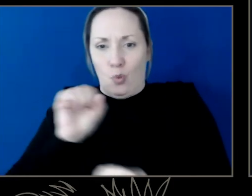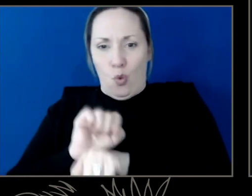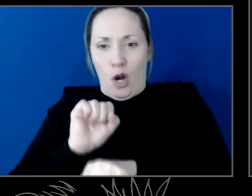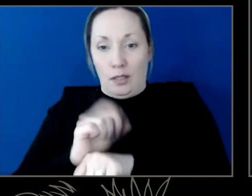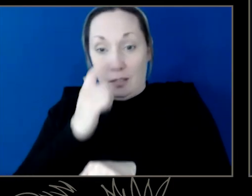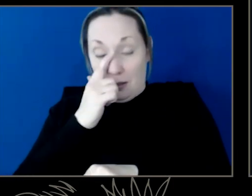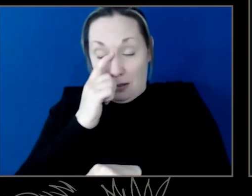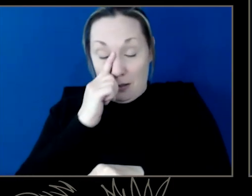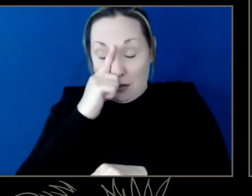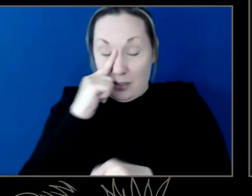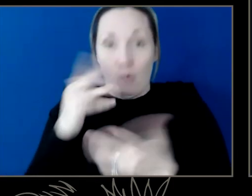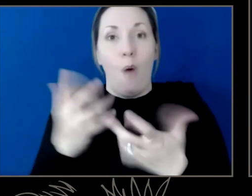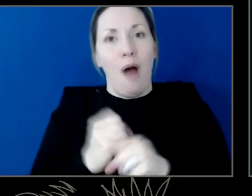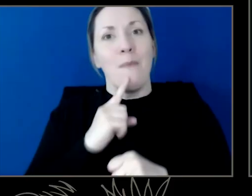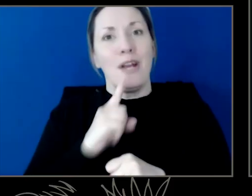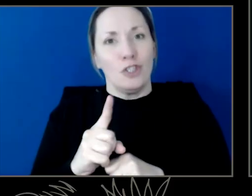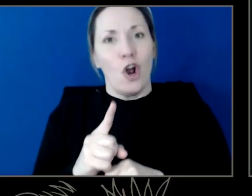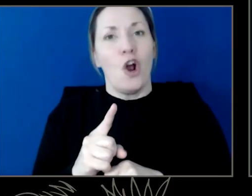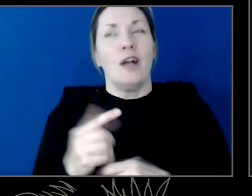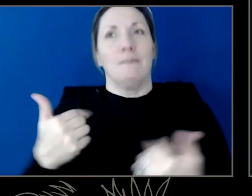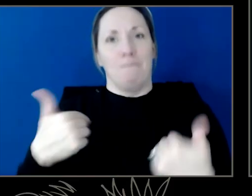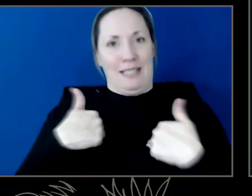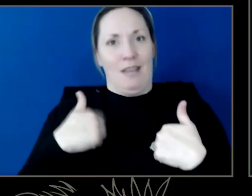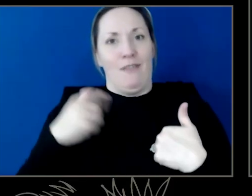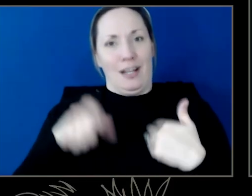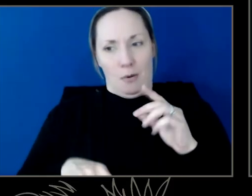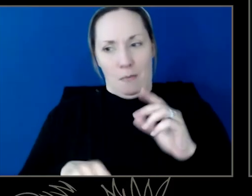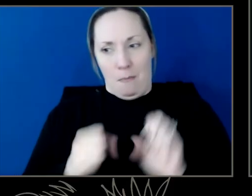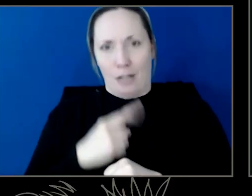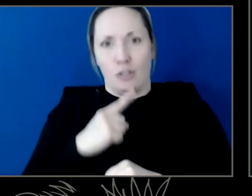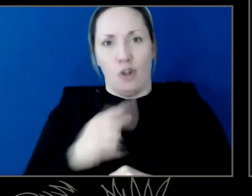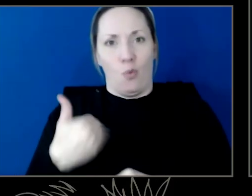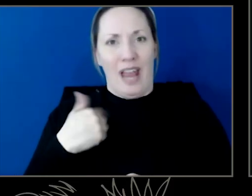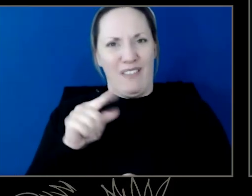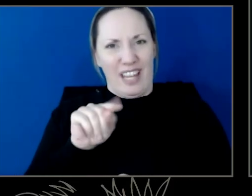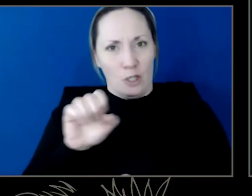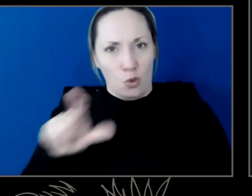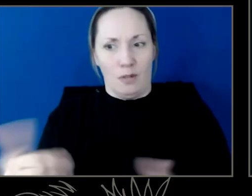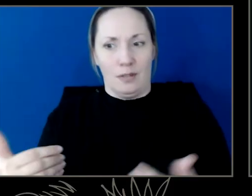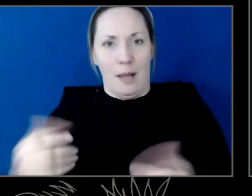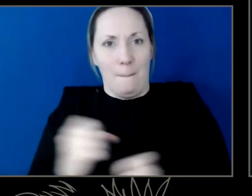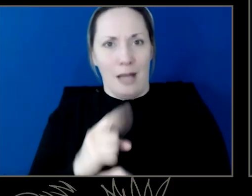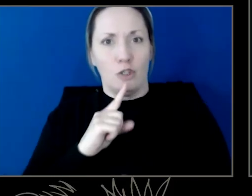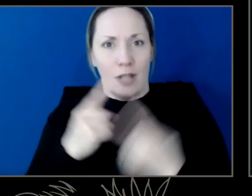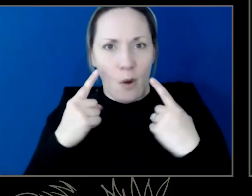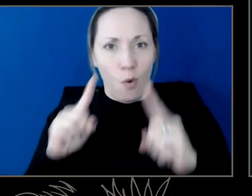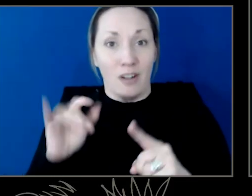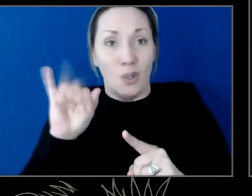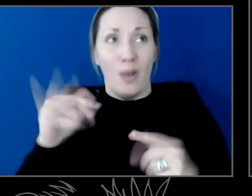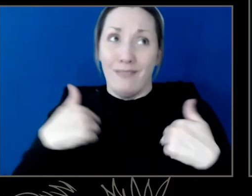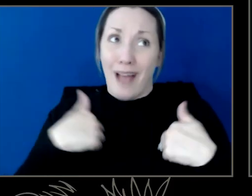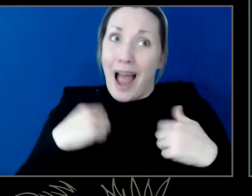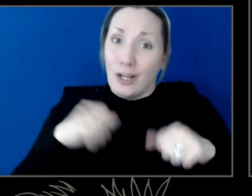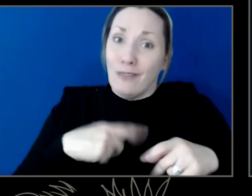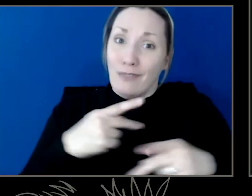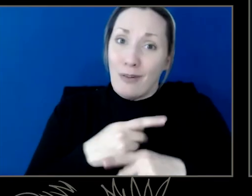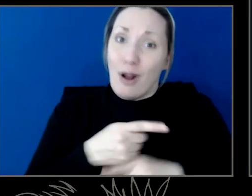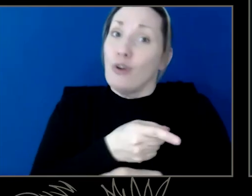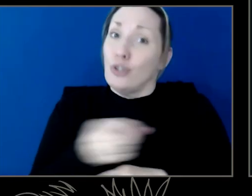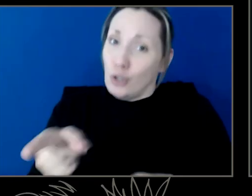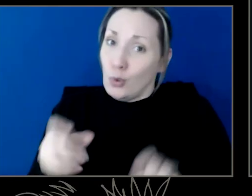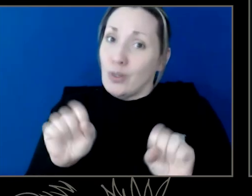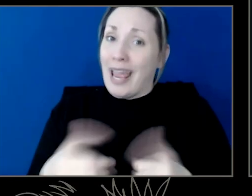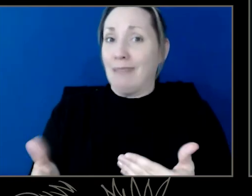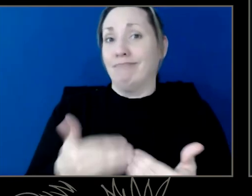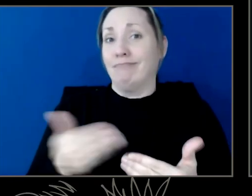had these tools in our workflows. So I think if I can figure it out, you guys should be able to figure it out pretty easily.